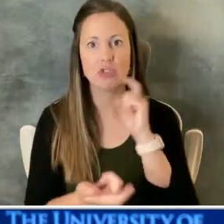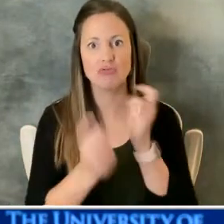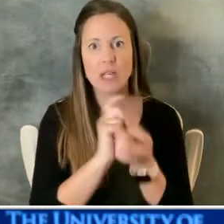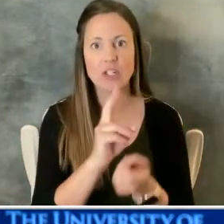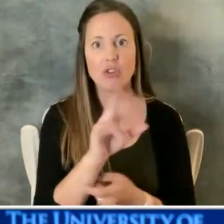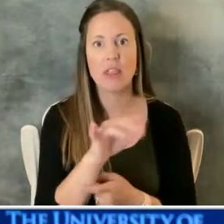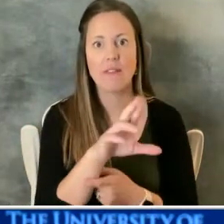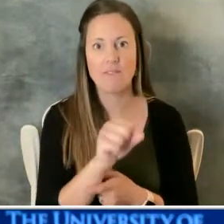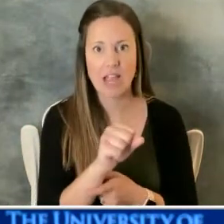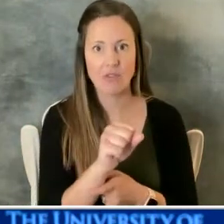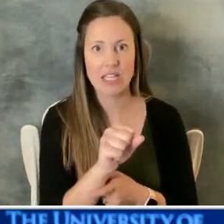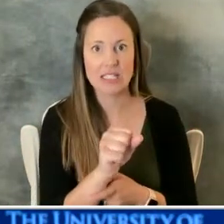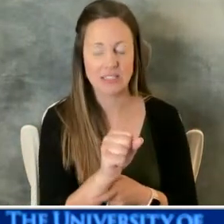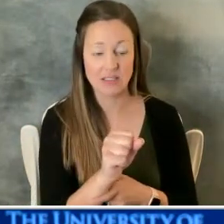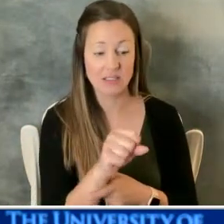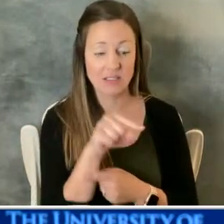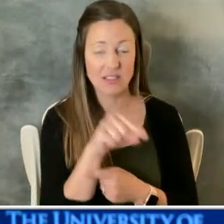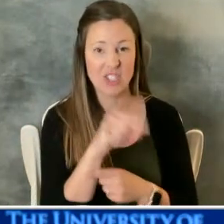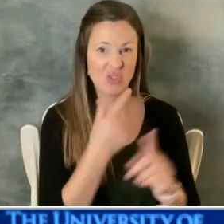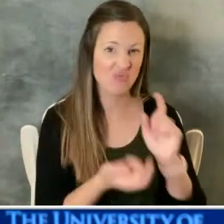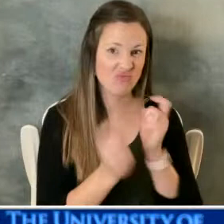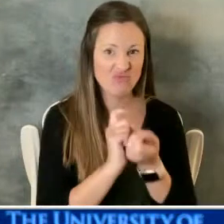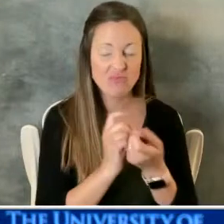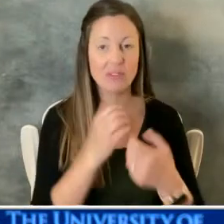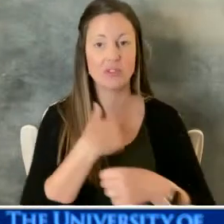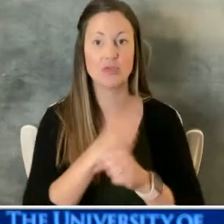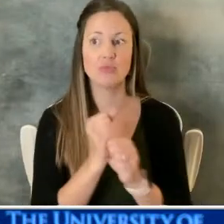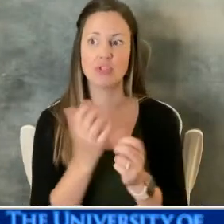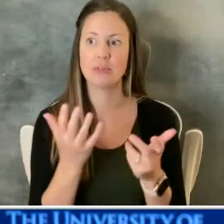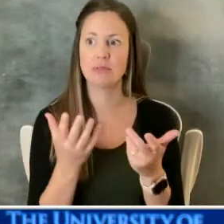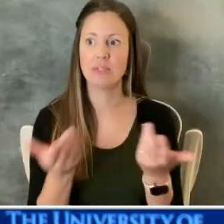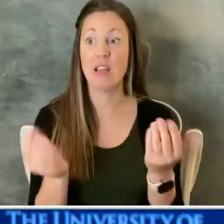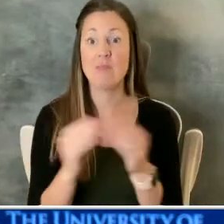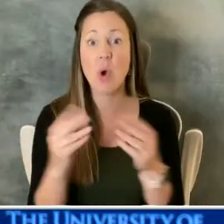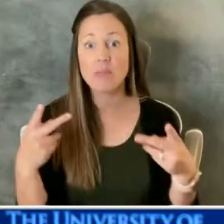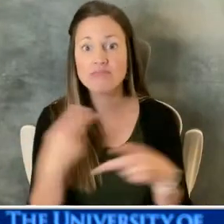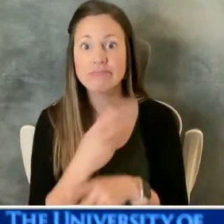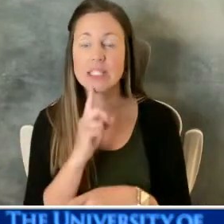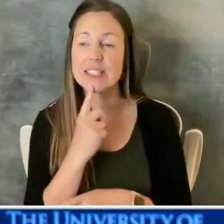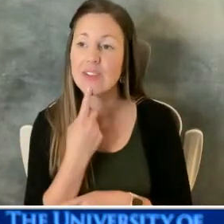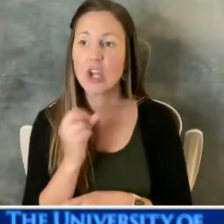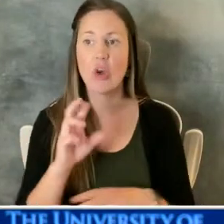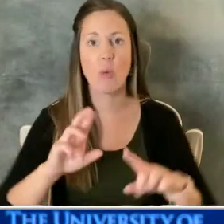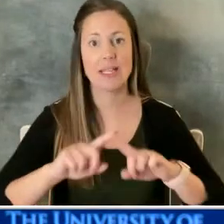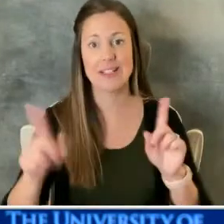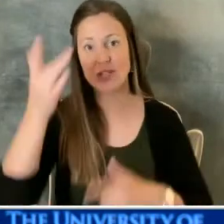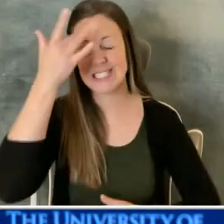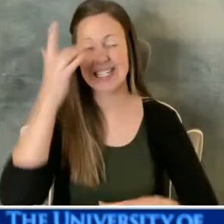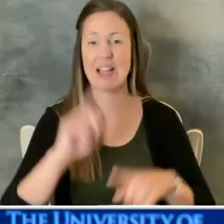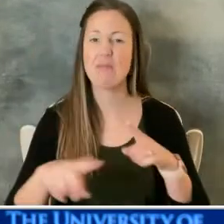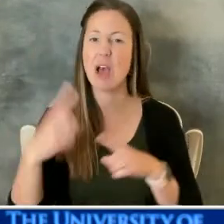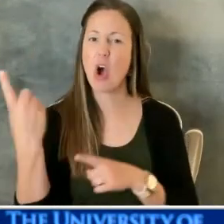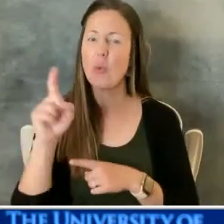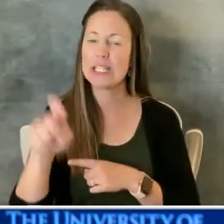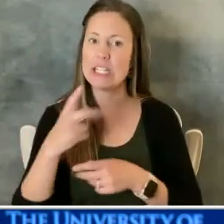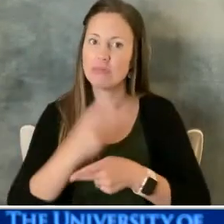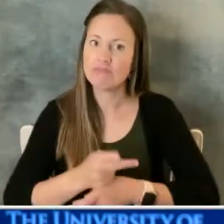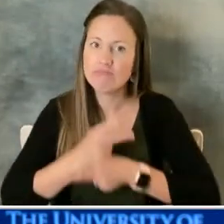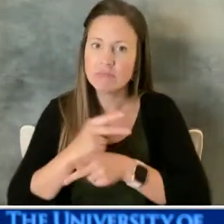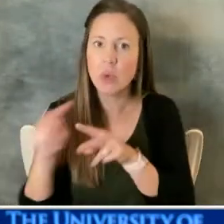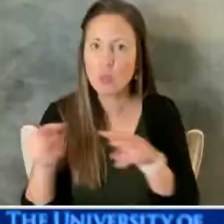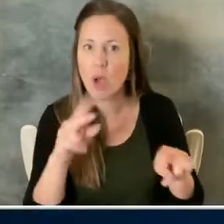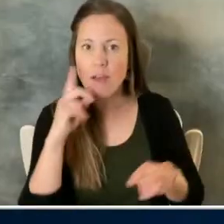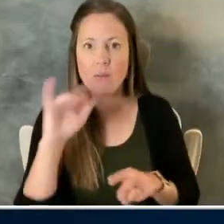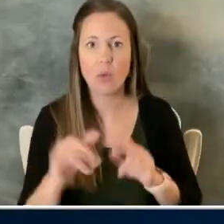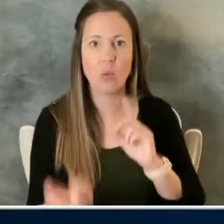produce things like increased severity or different disease, but we need to always be vigilant and watch for those changes as